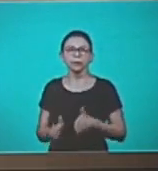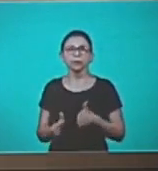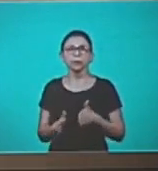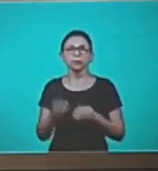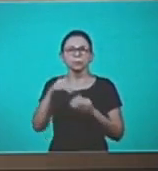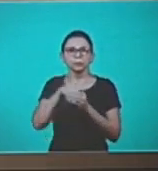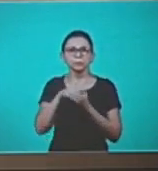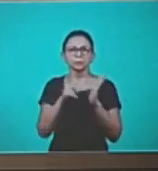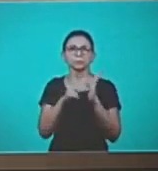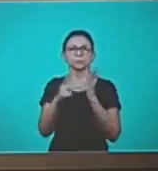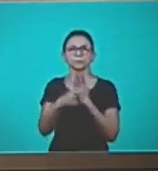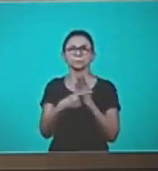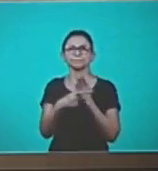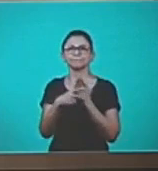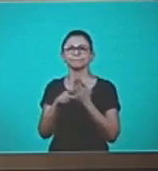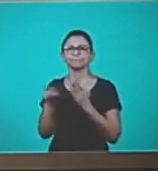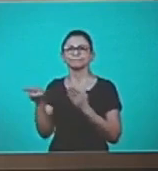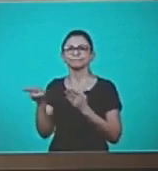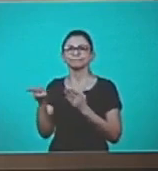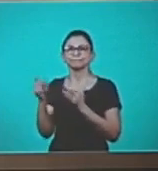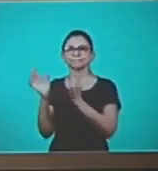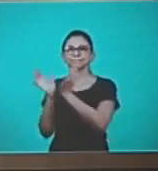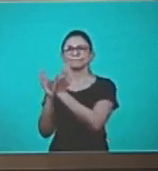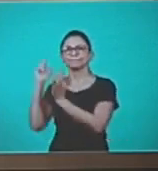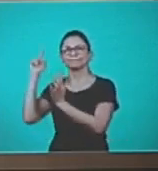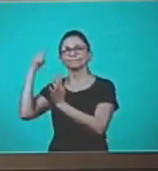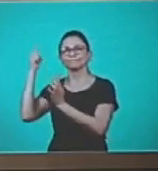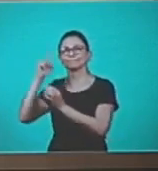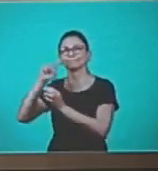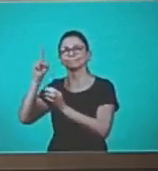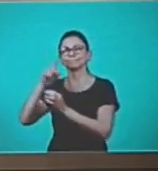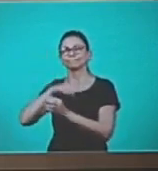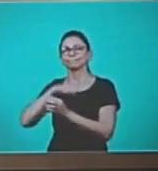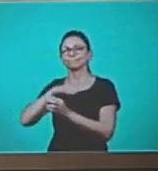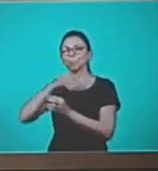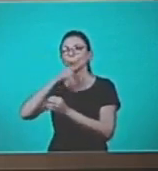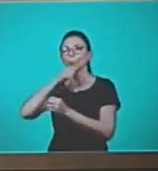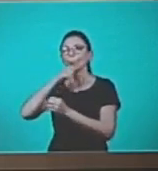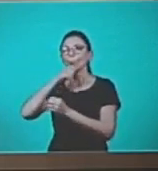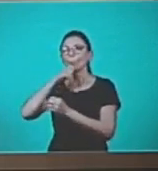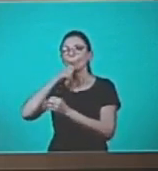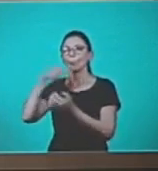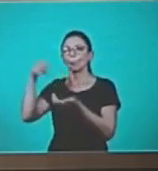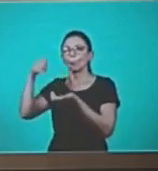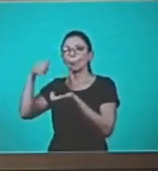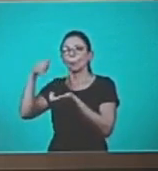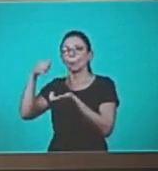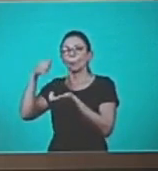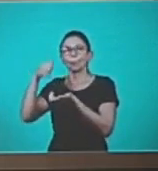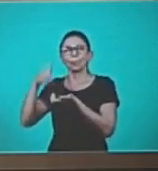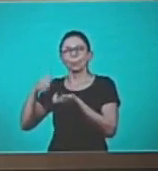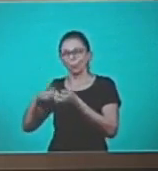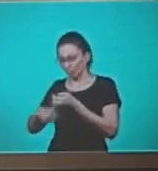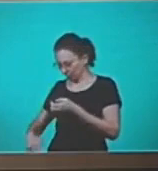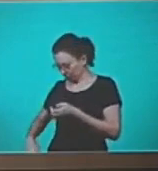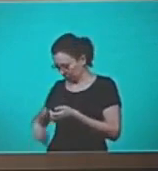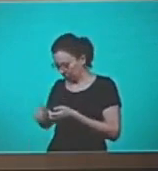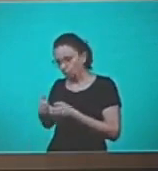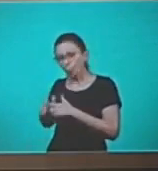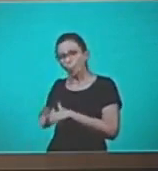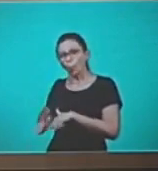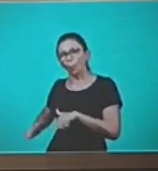virgins. They didn't take oil on their vessels. Any other